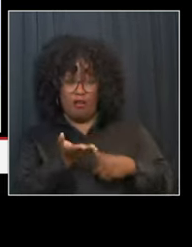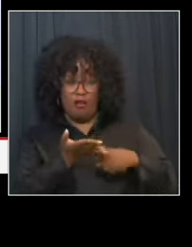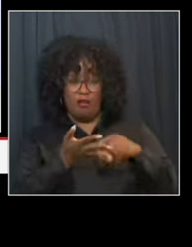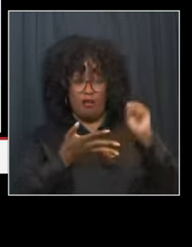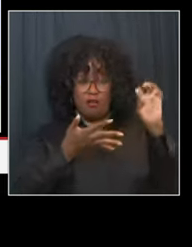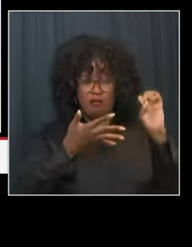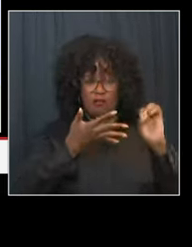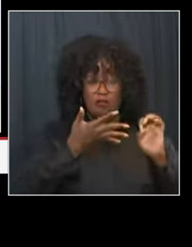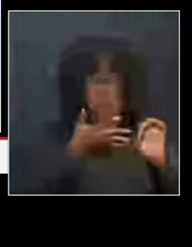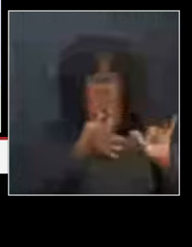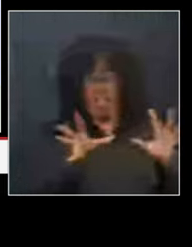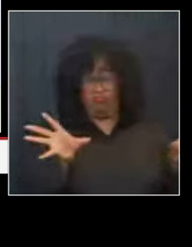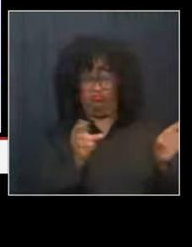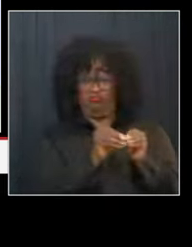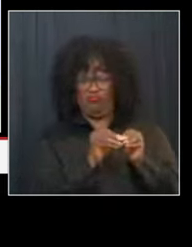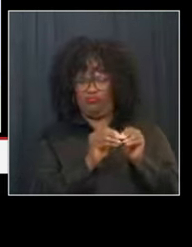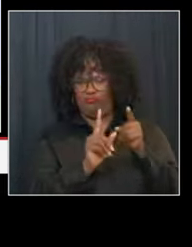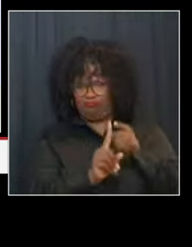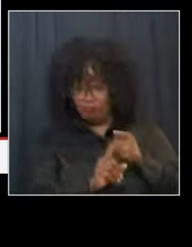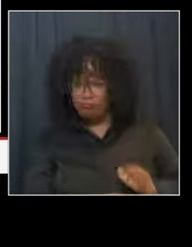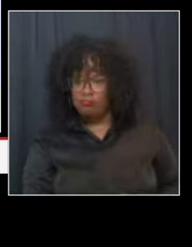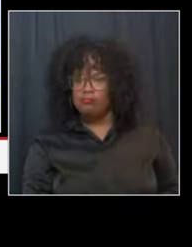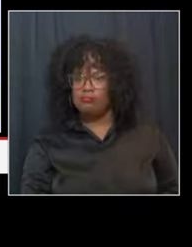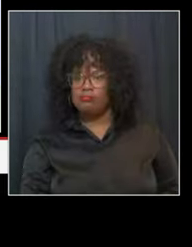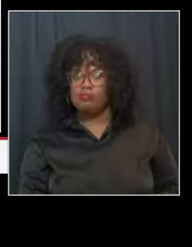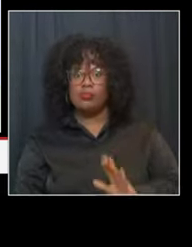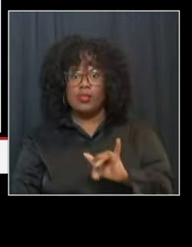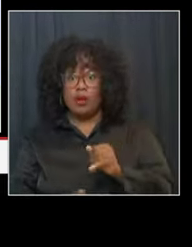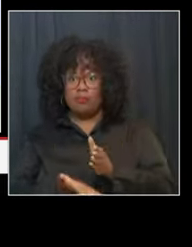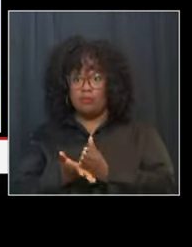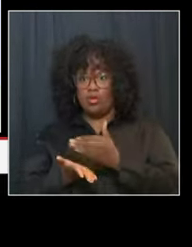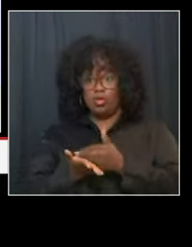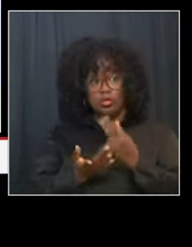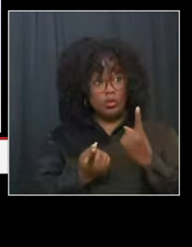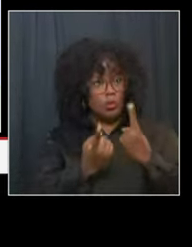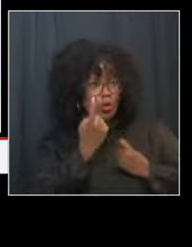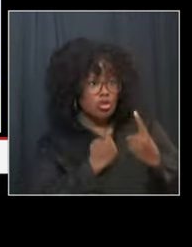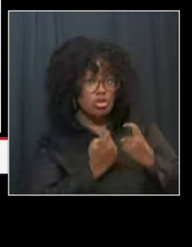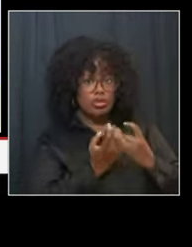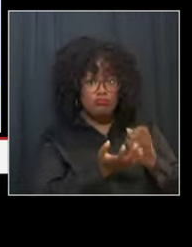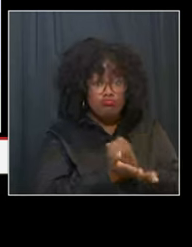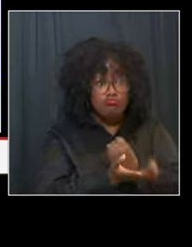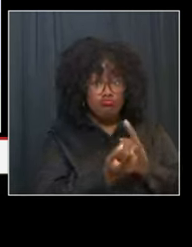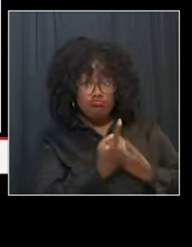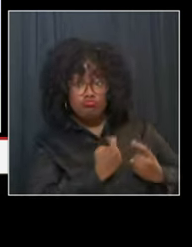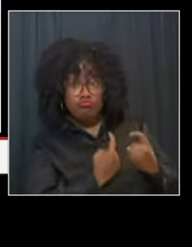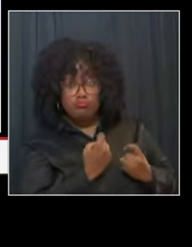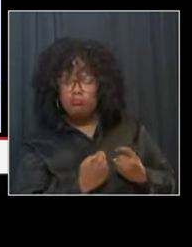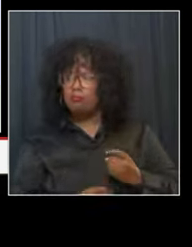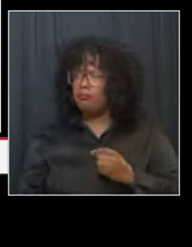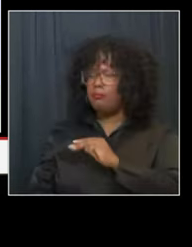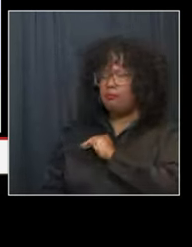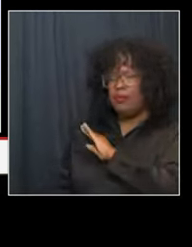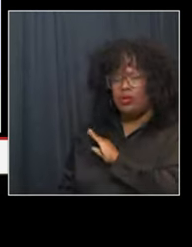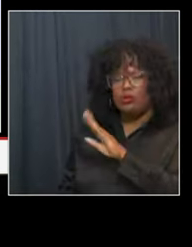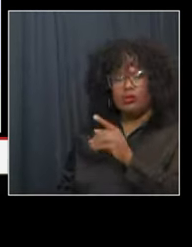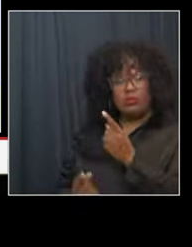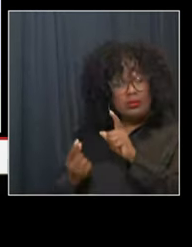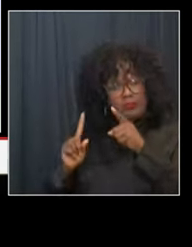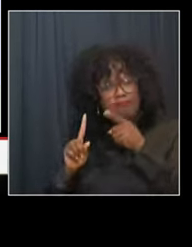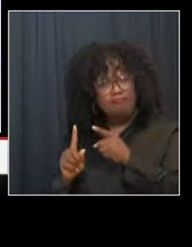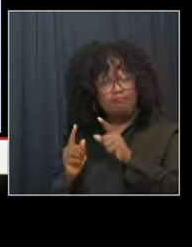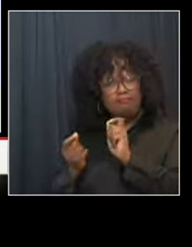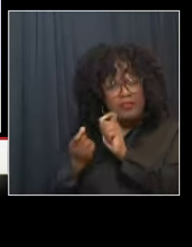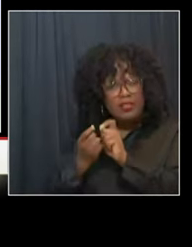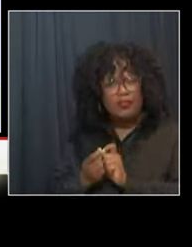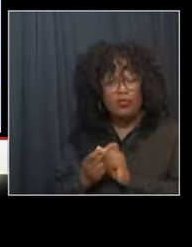before we go into 26. Councilmember, this may be, if there are anything specific about 25, this may be a good time to take those questions. I